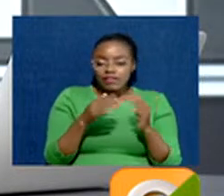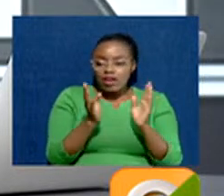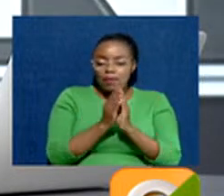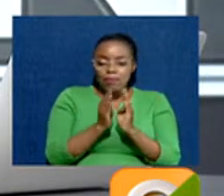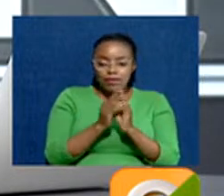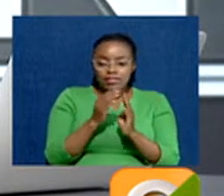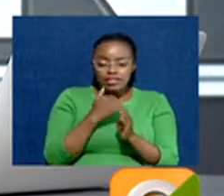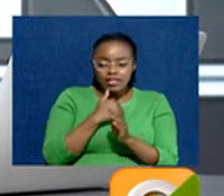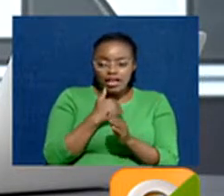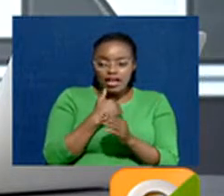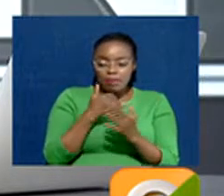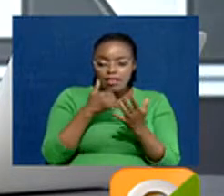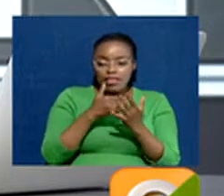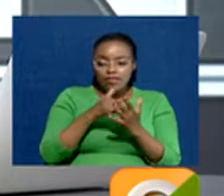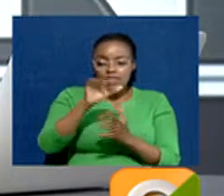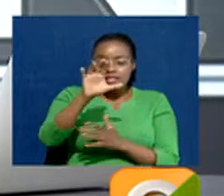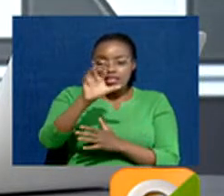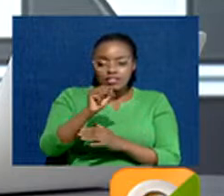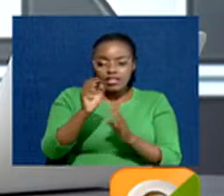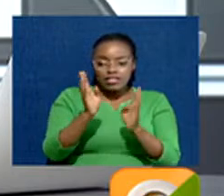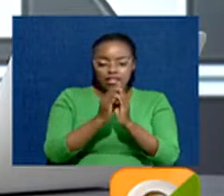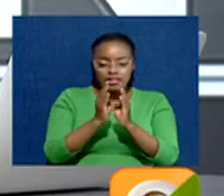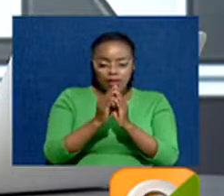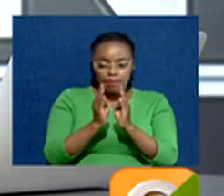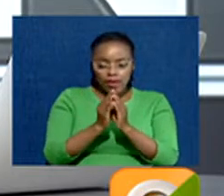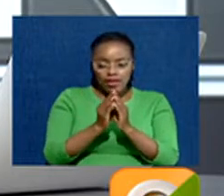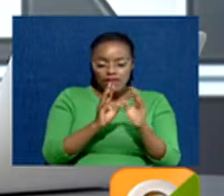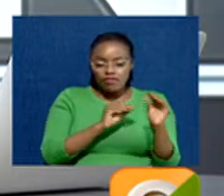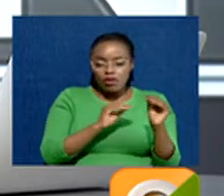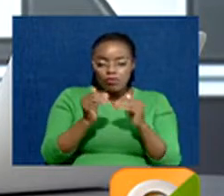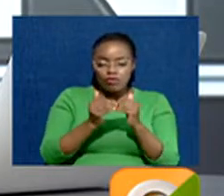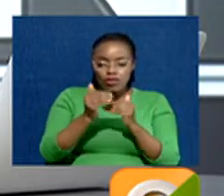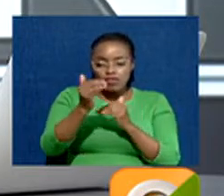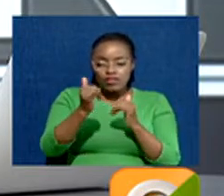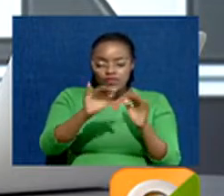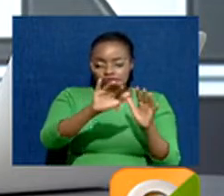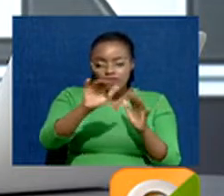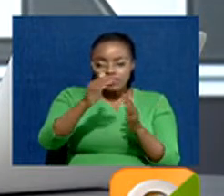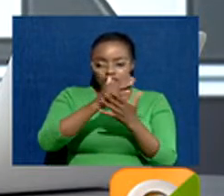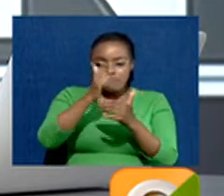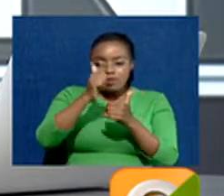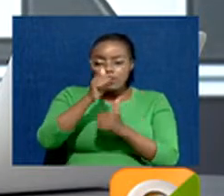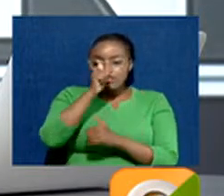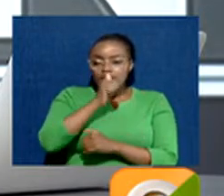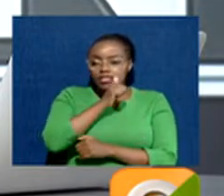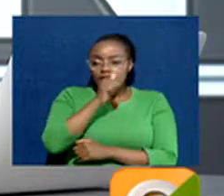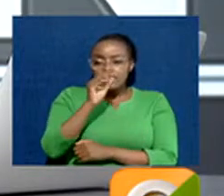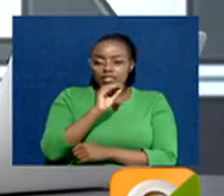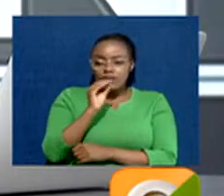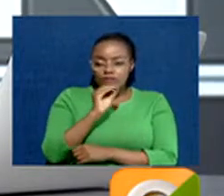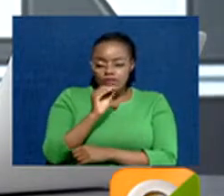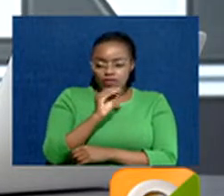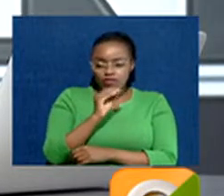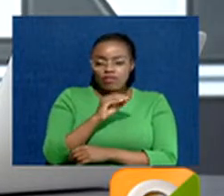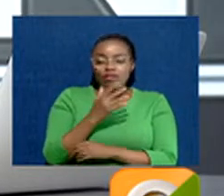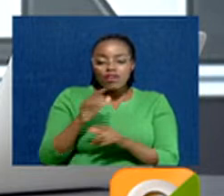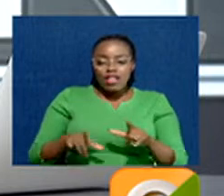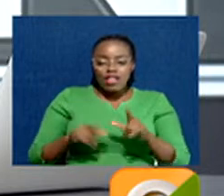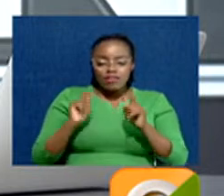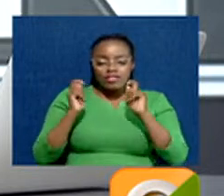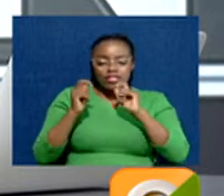be party to in cabinet meetings going forward. Here's something that is not secret. Our